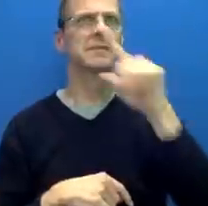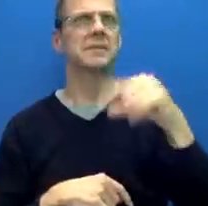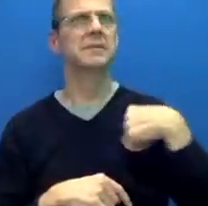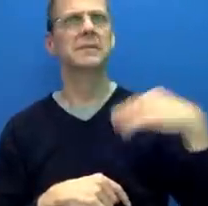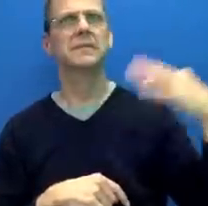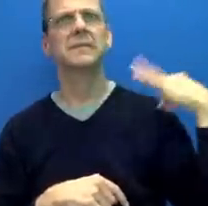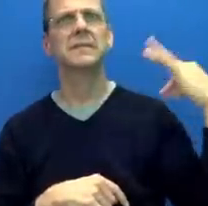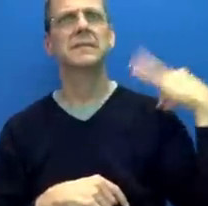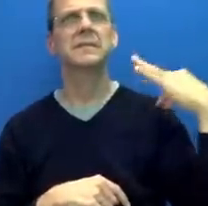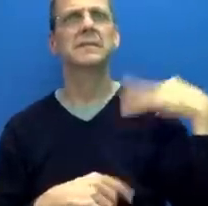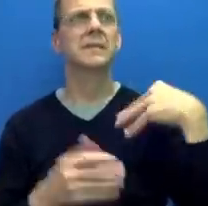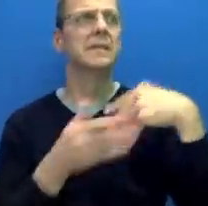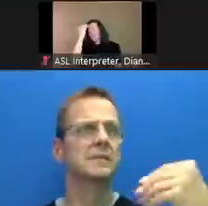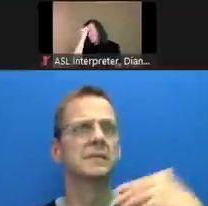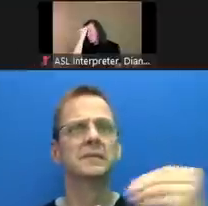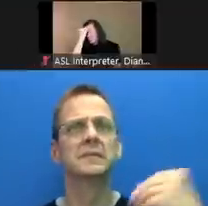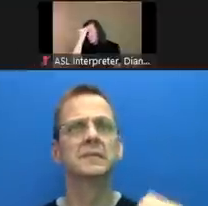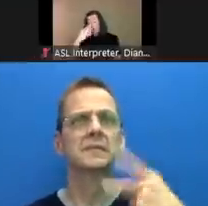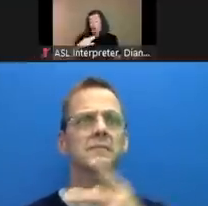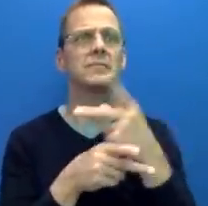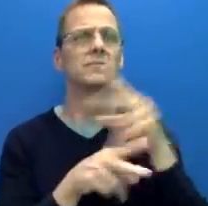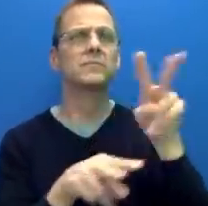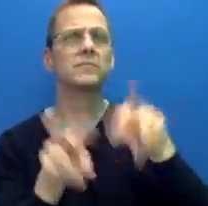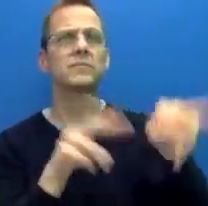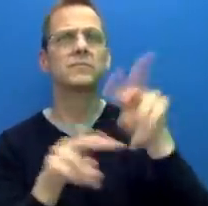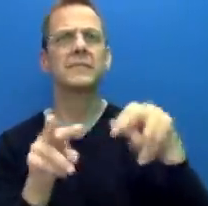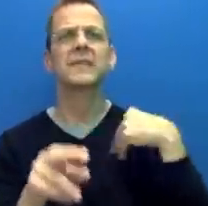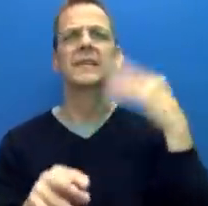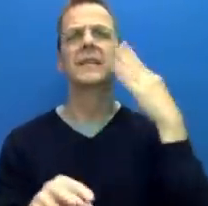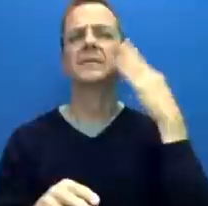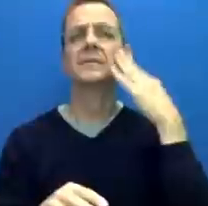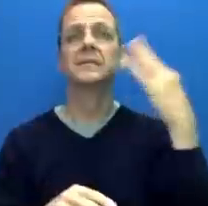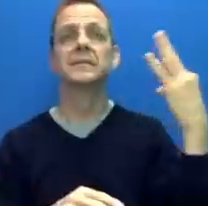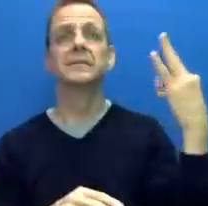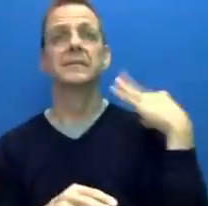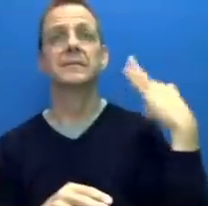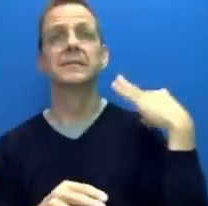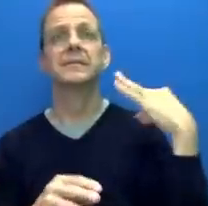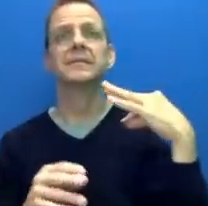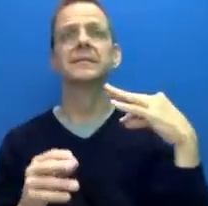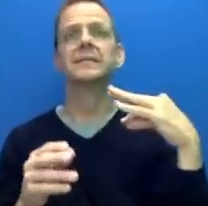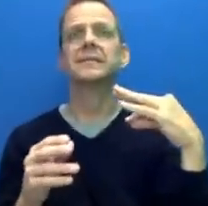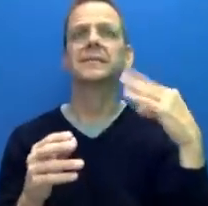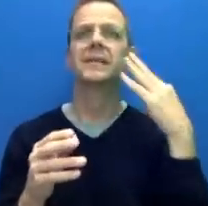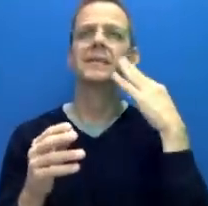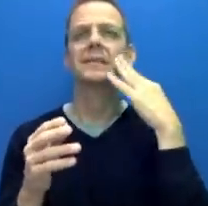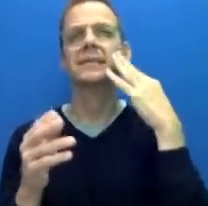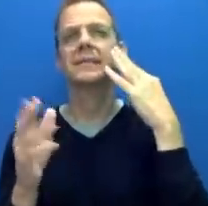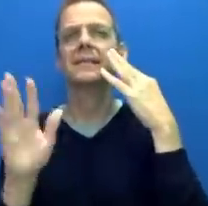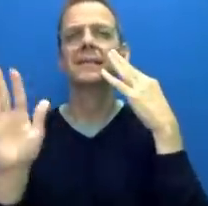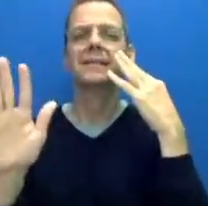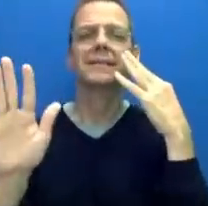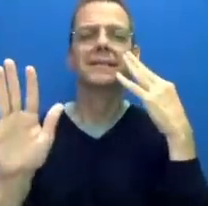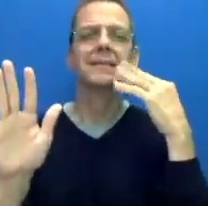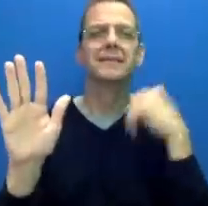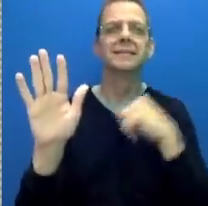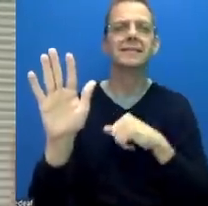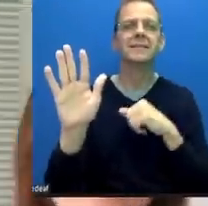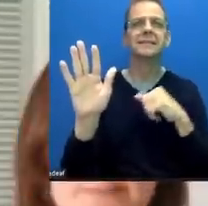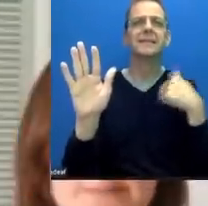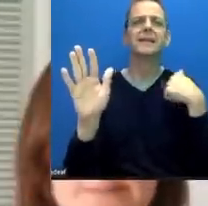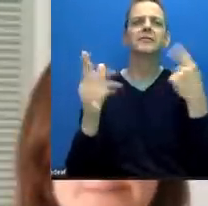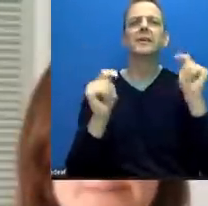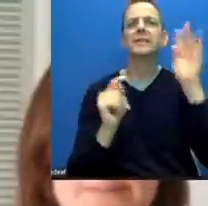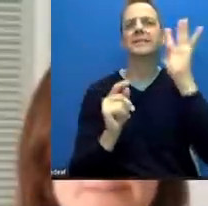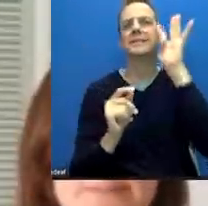to supervise groups. And I know that there are paid positions and there's things like that. So that's why I'm not sure if this is even possible, but can we look outside the box? Are there other